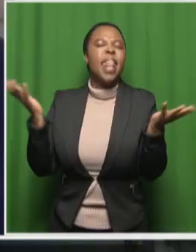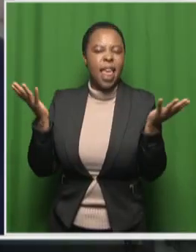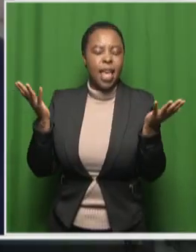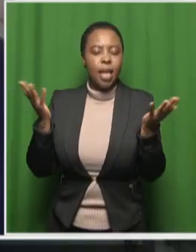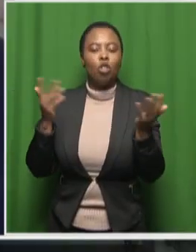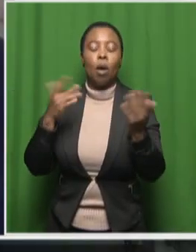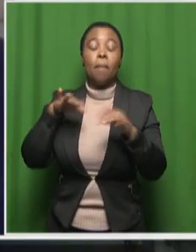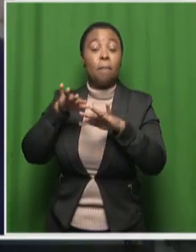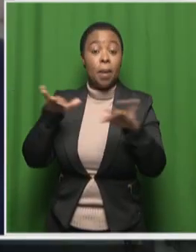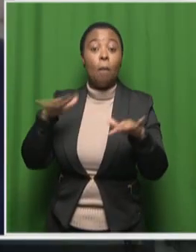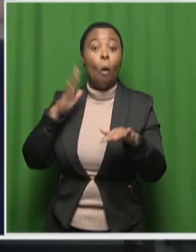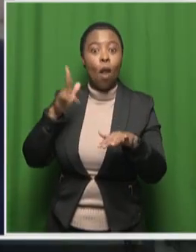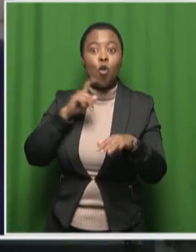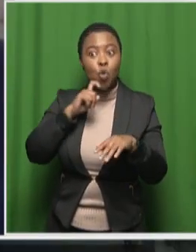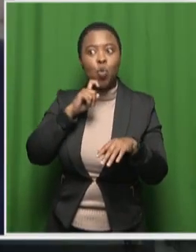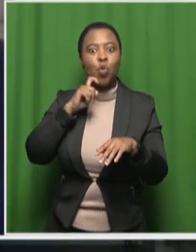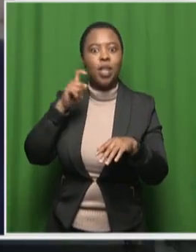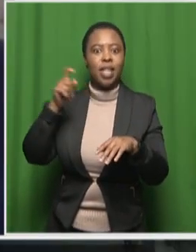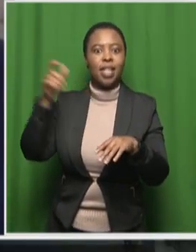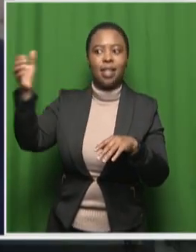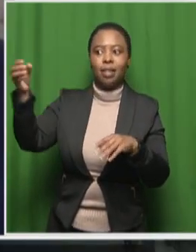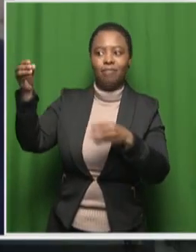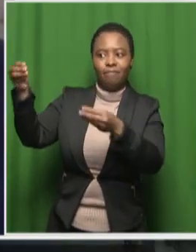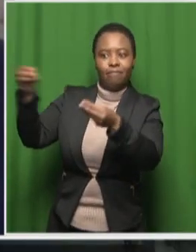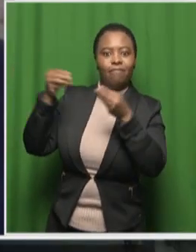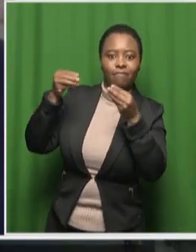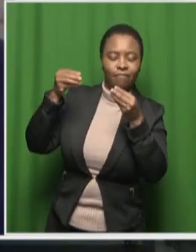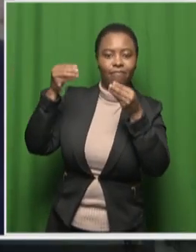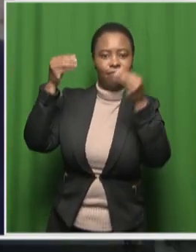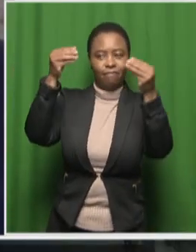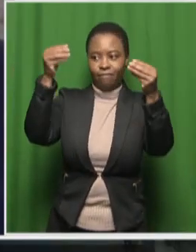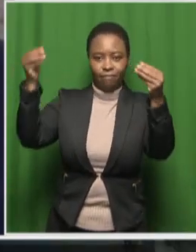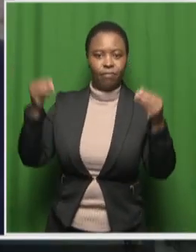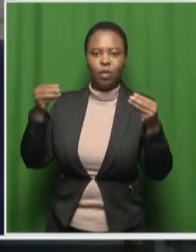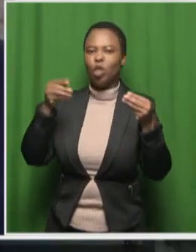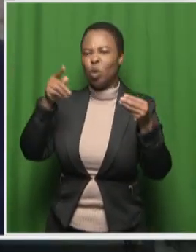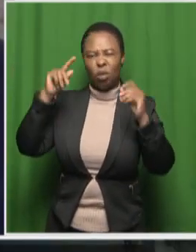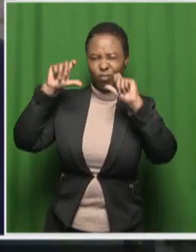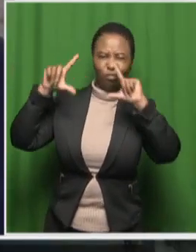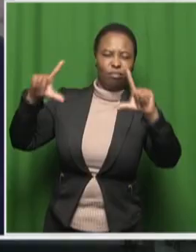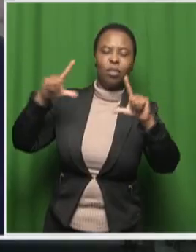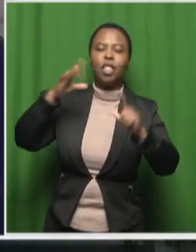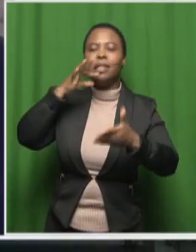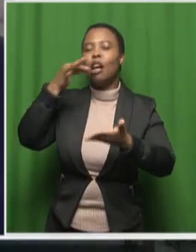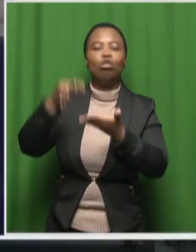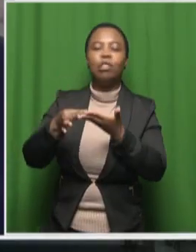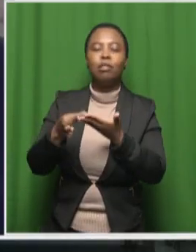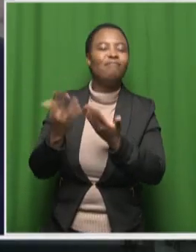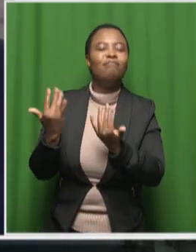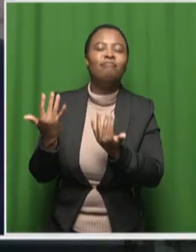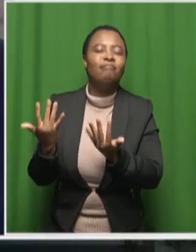using the pieces, assembling them. How do you envision them? What suggestions do you also have?